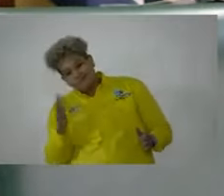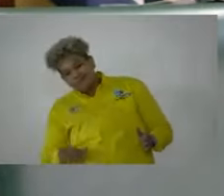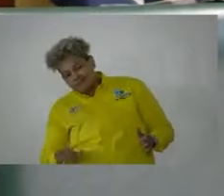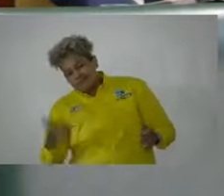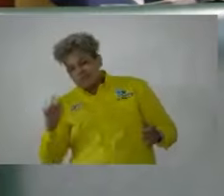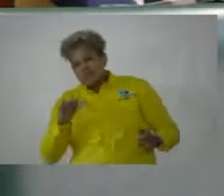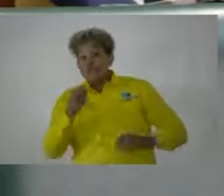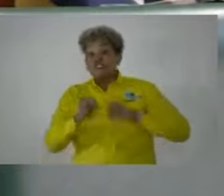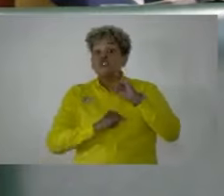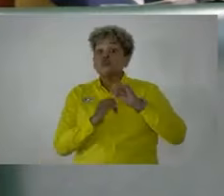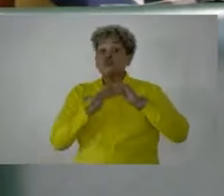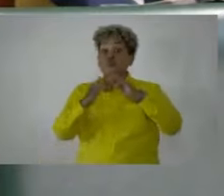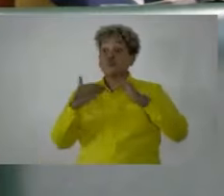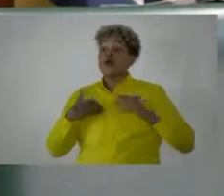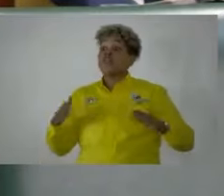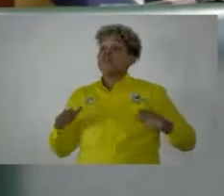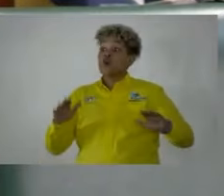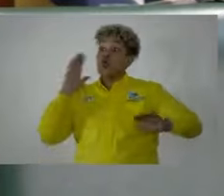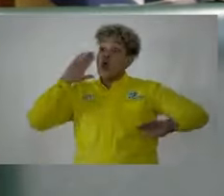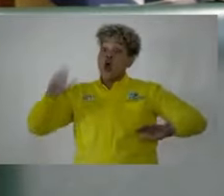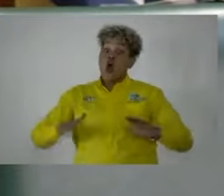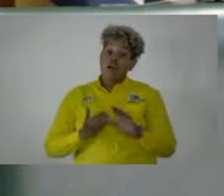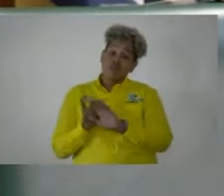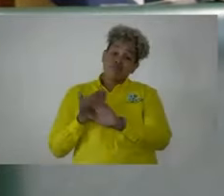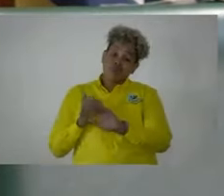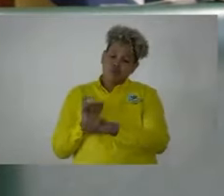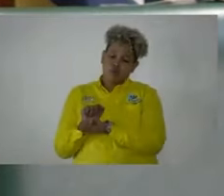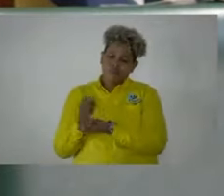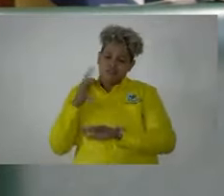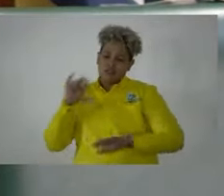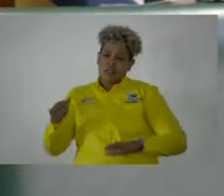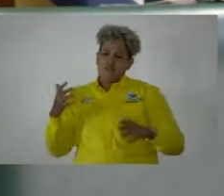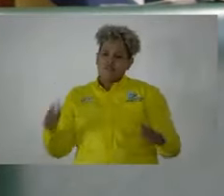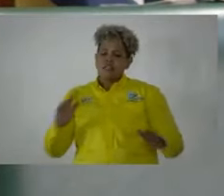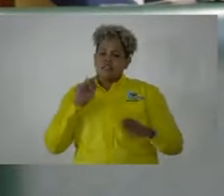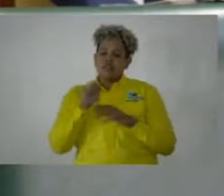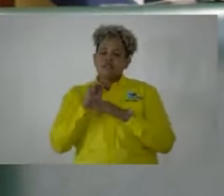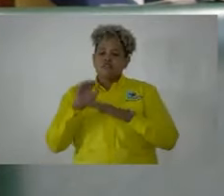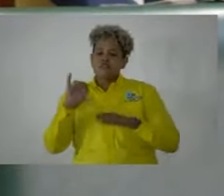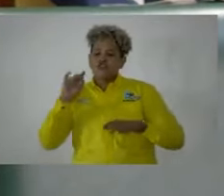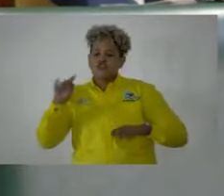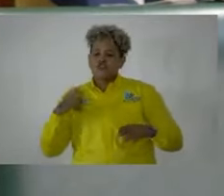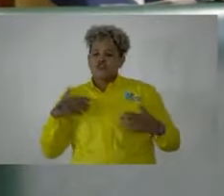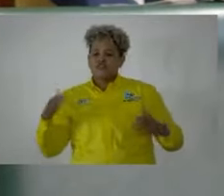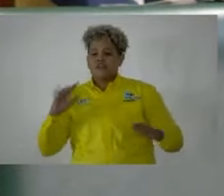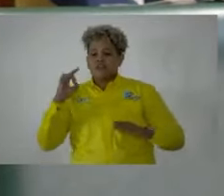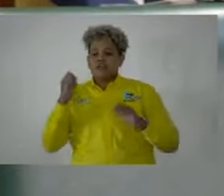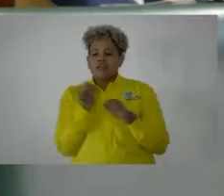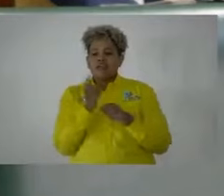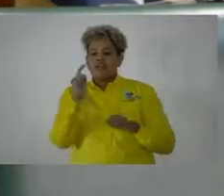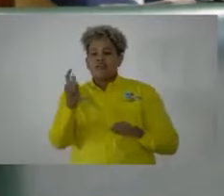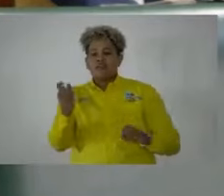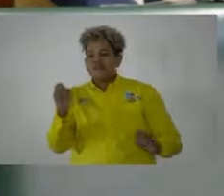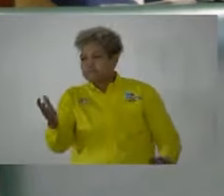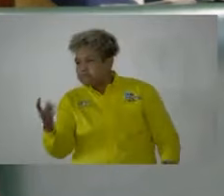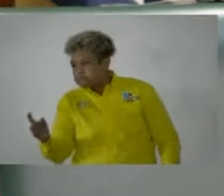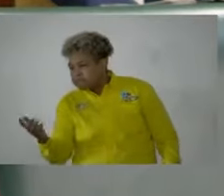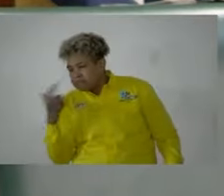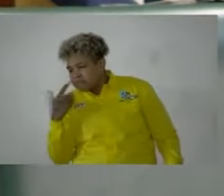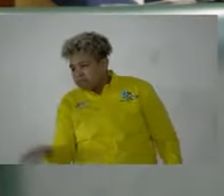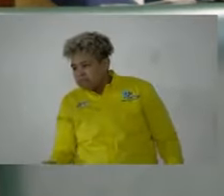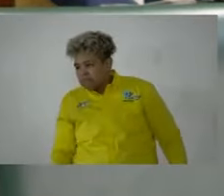That institution, I had done all the preparatory work for that as Minister of Justice. 8 years later, nothing has